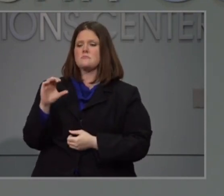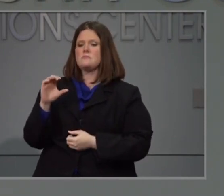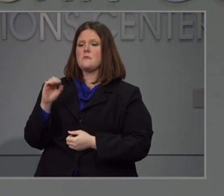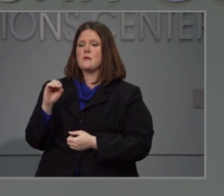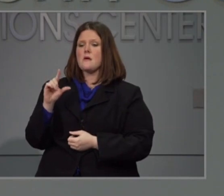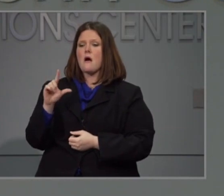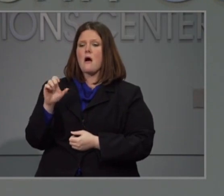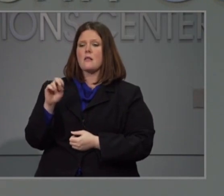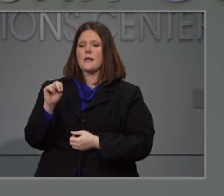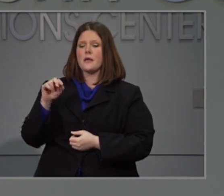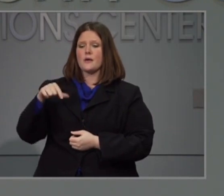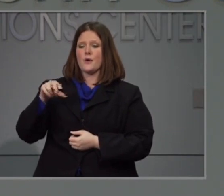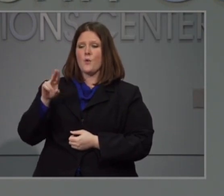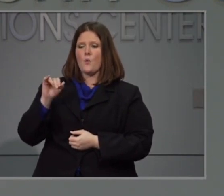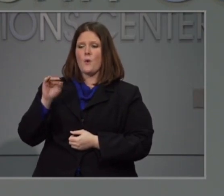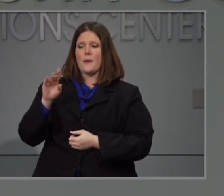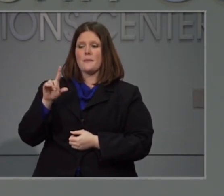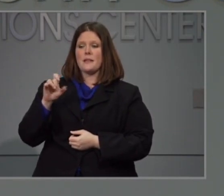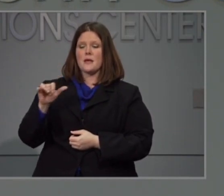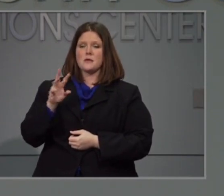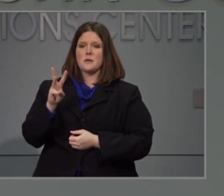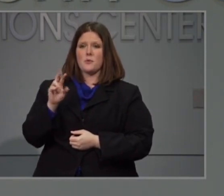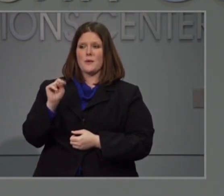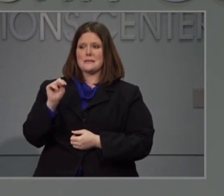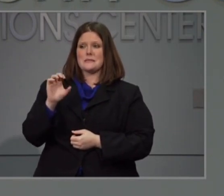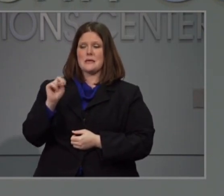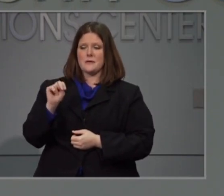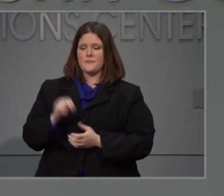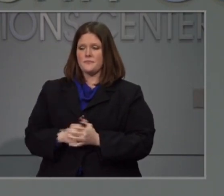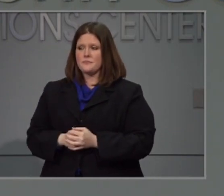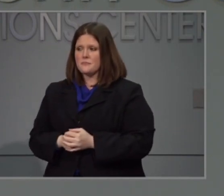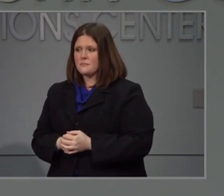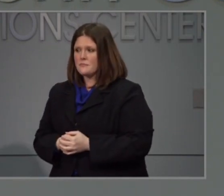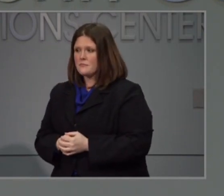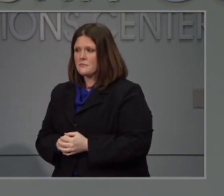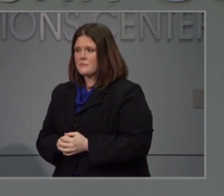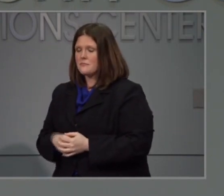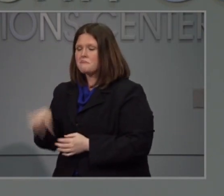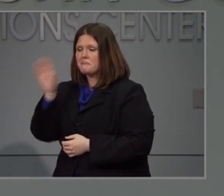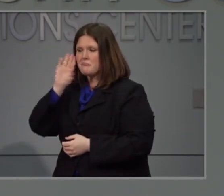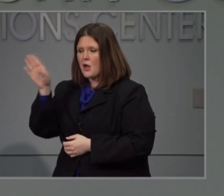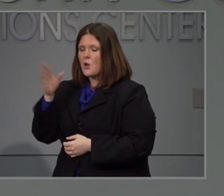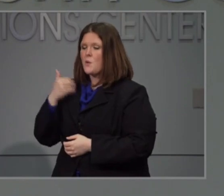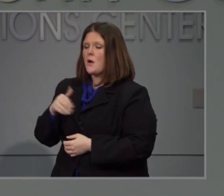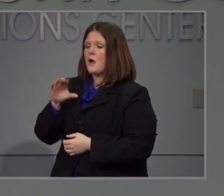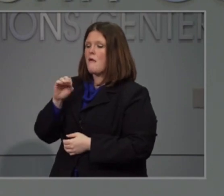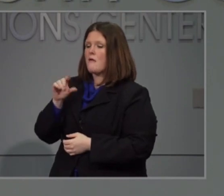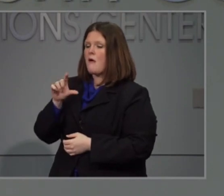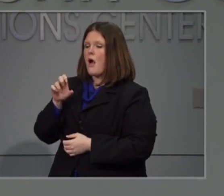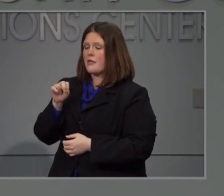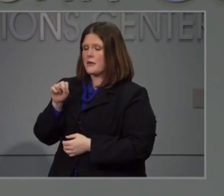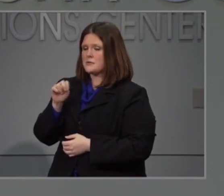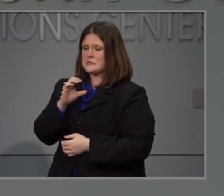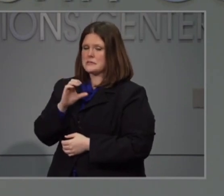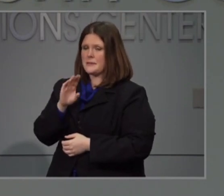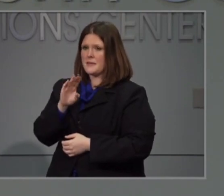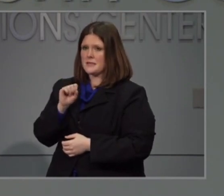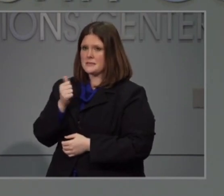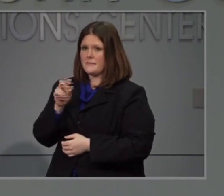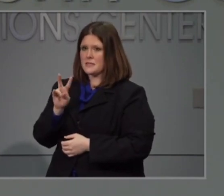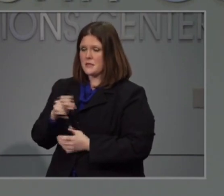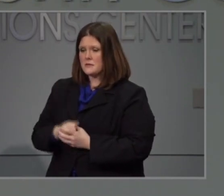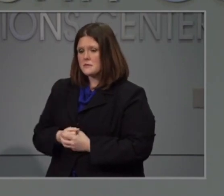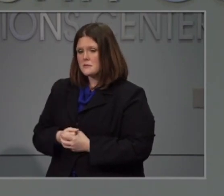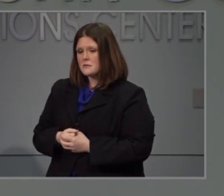ColleenQuigley, WNCN. Hey, good afternoon, Governor Cooper. This is Colleen with CBS 17. My question is in regards